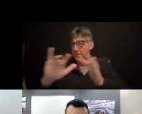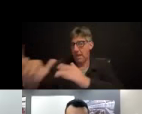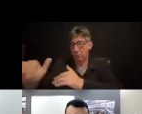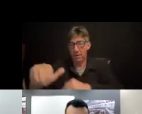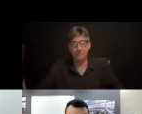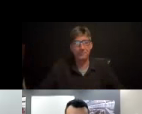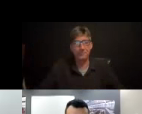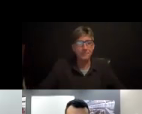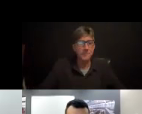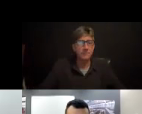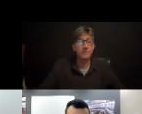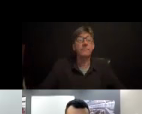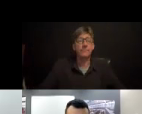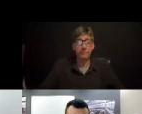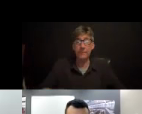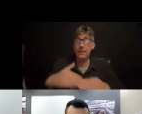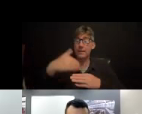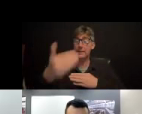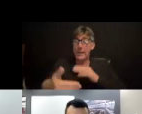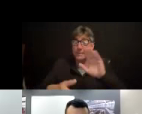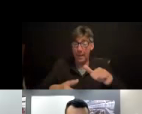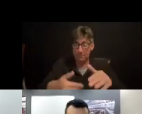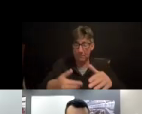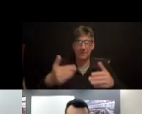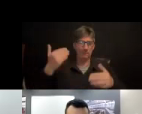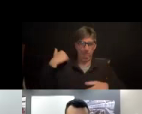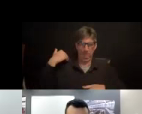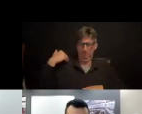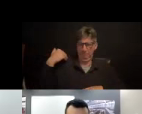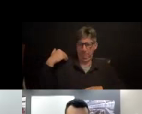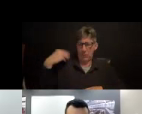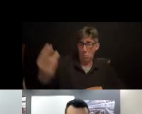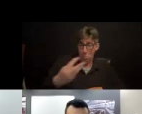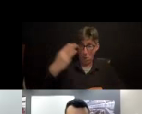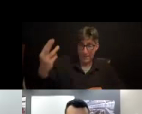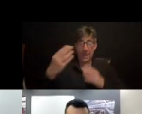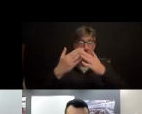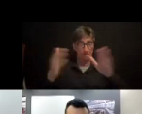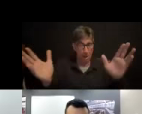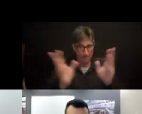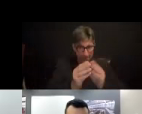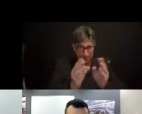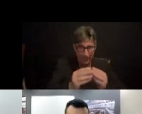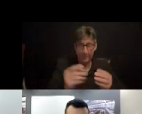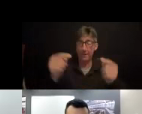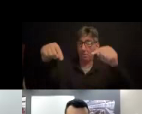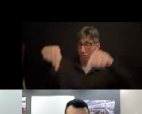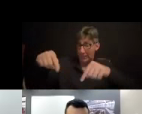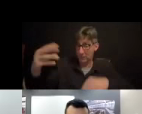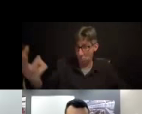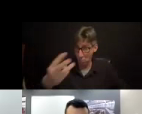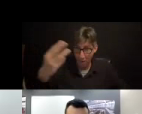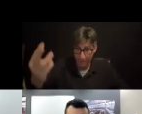And then finally, our next steps. So we had a public meeting last Wednesday and this Wednesday on the